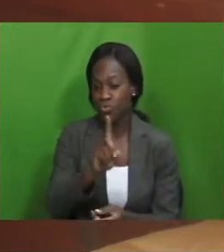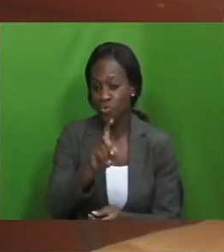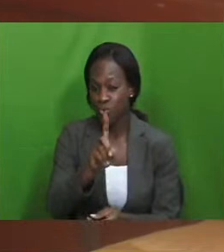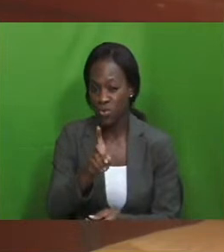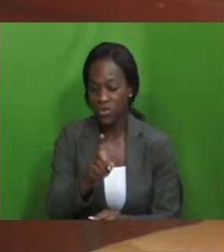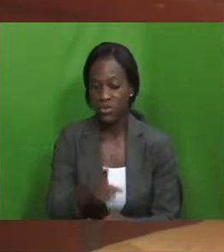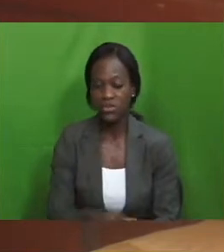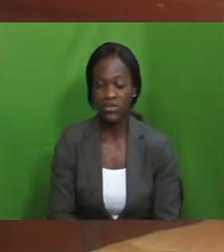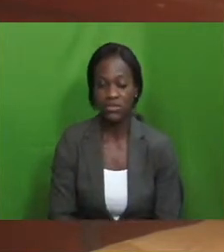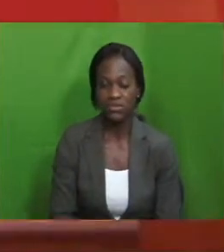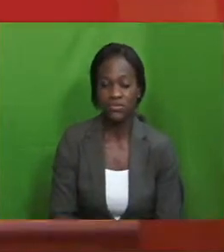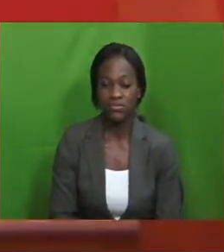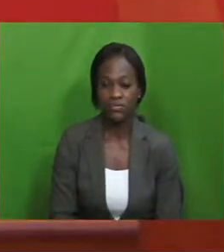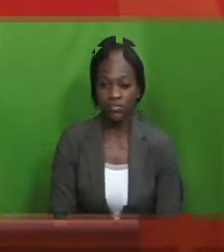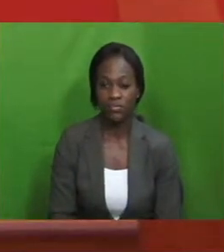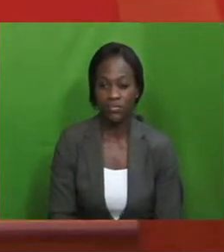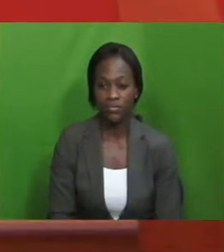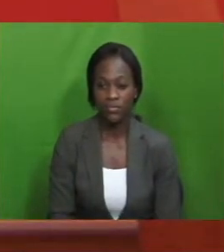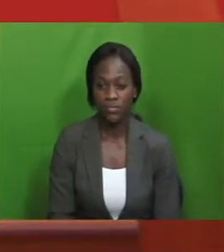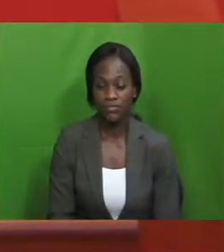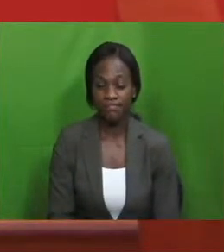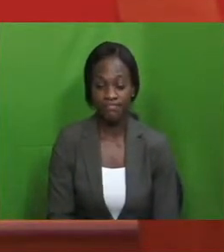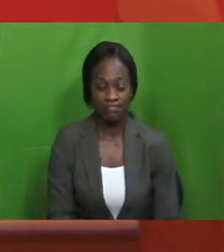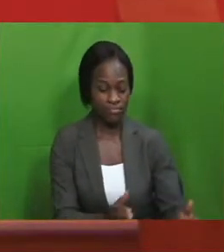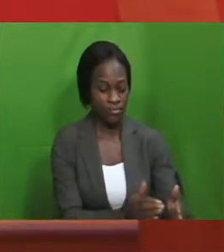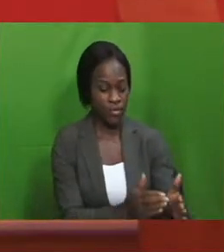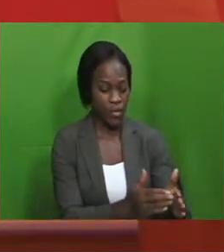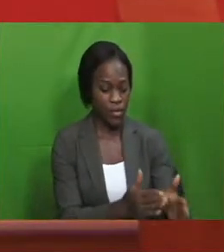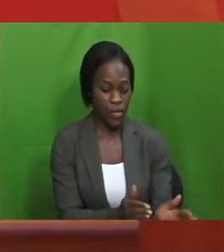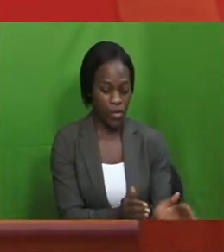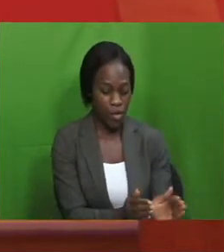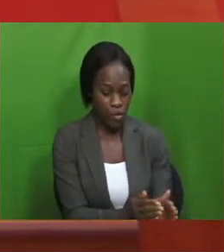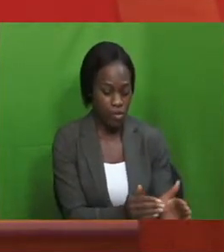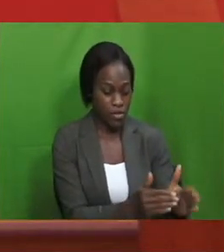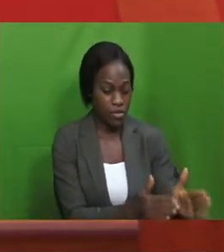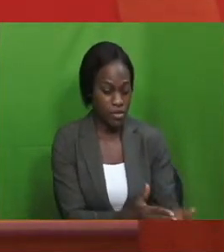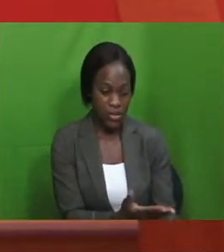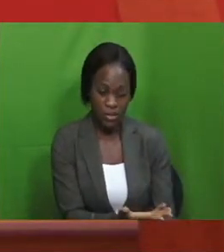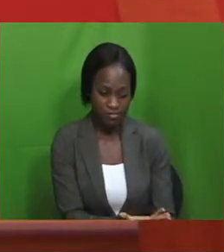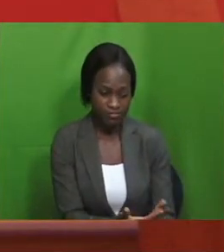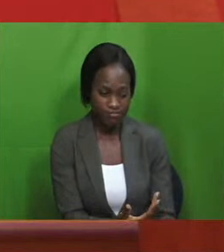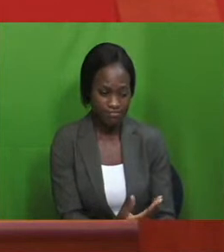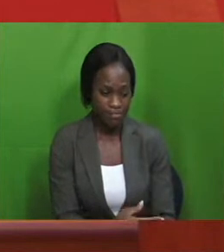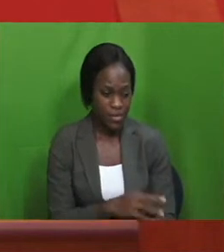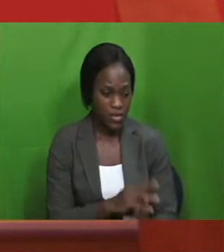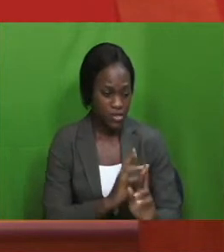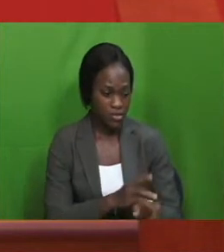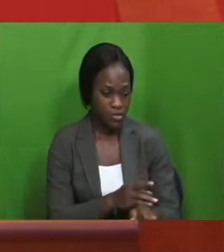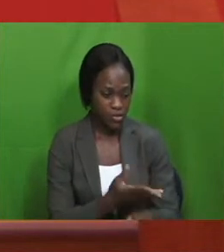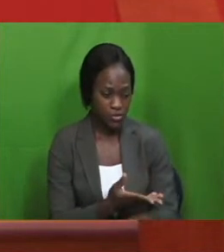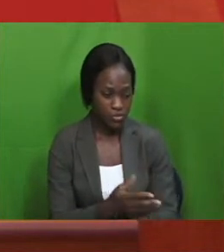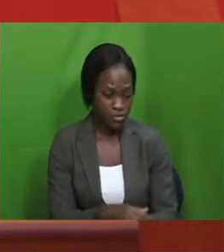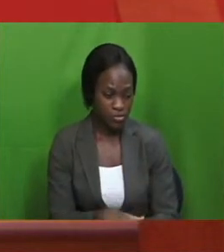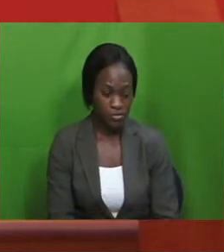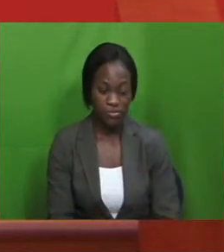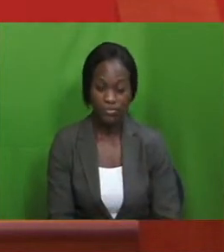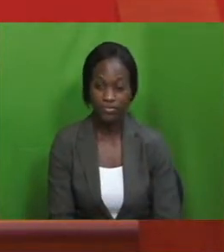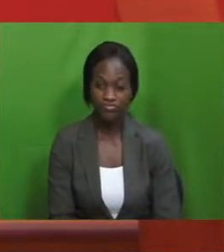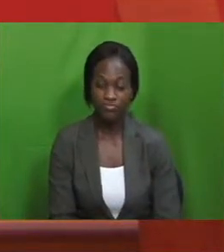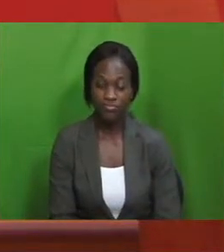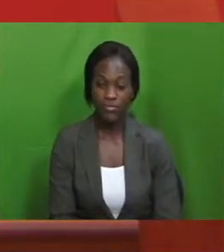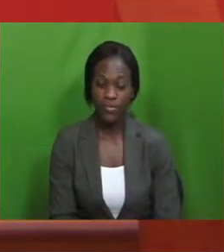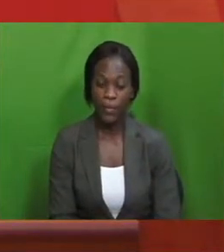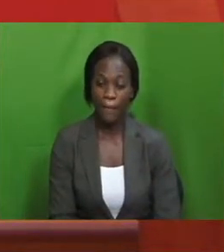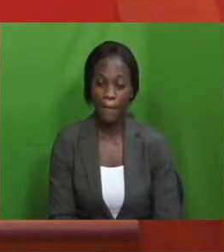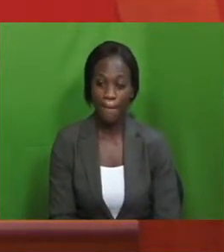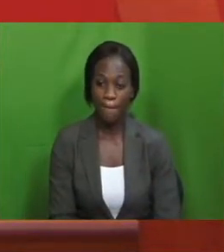Minority Leader, any reaction? Madam Speaker, we